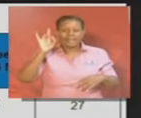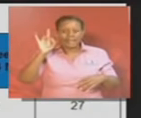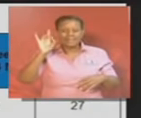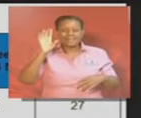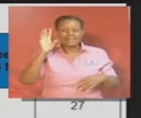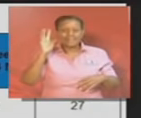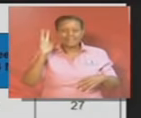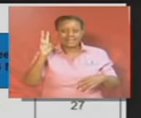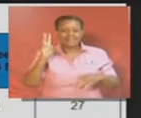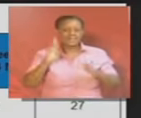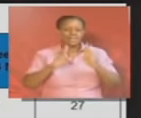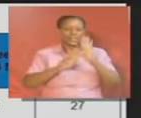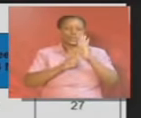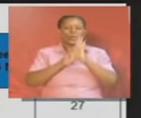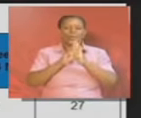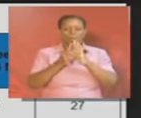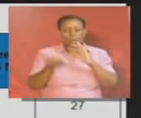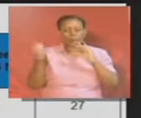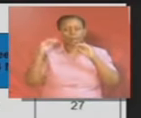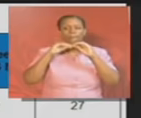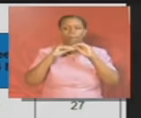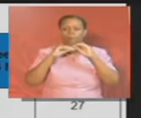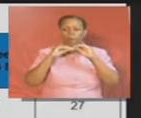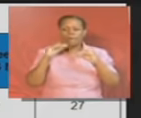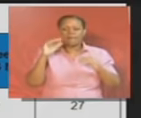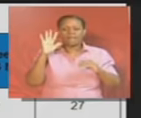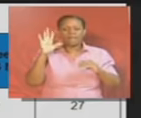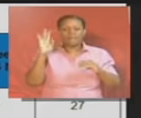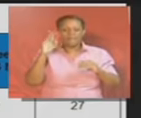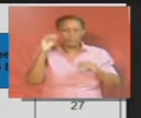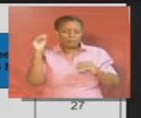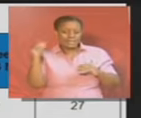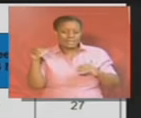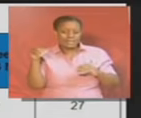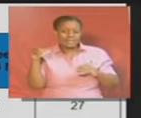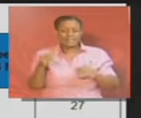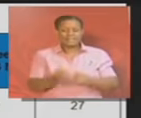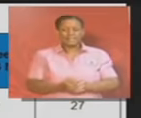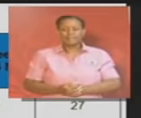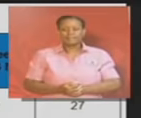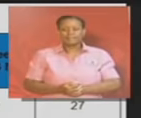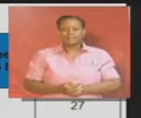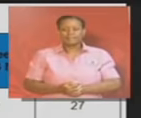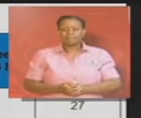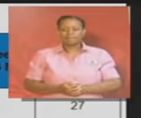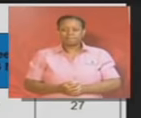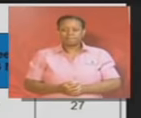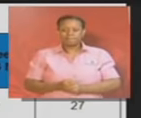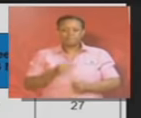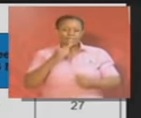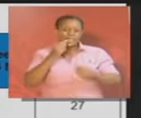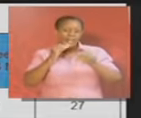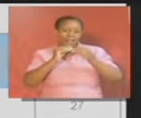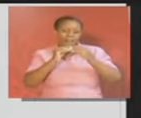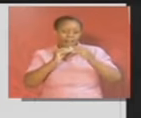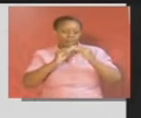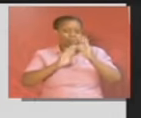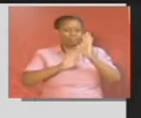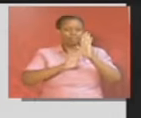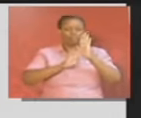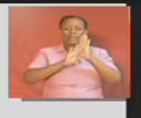approximately 53%. Now, while the percentages may have dropped, the numbers actually increased. As we take a look at the other slide, we